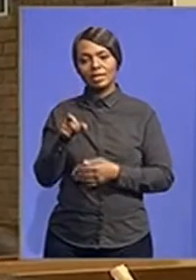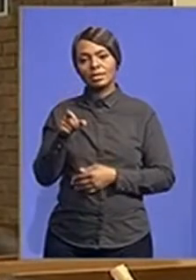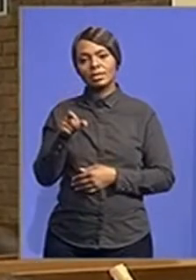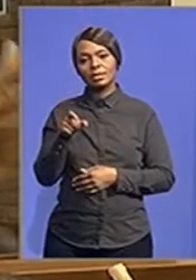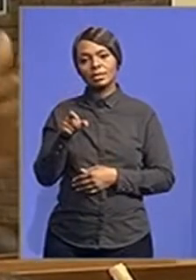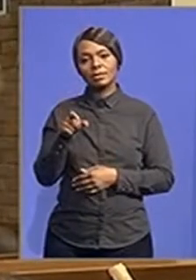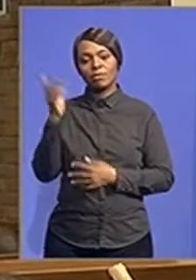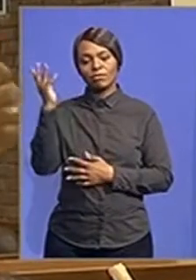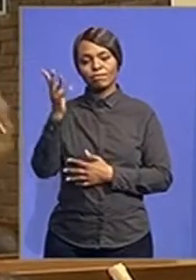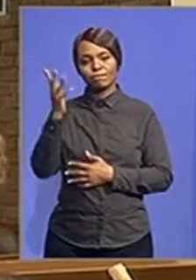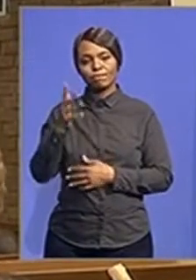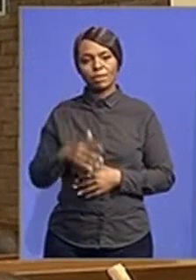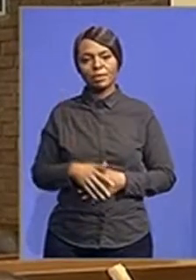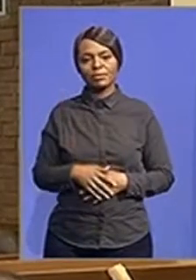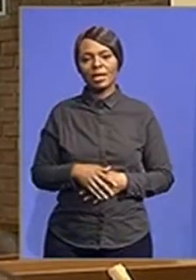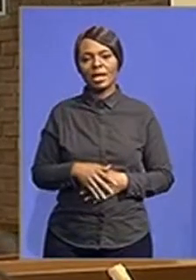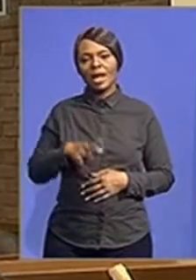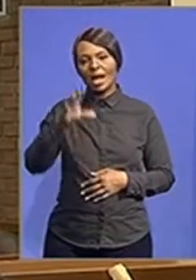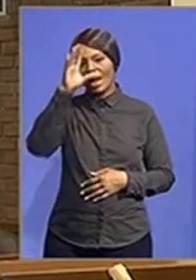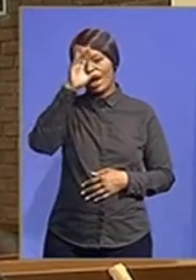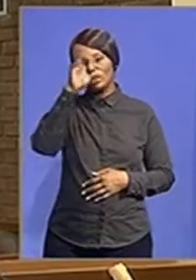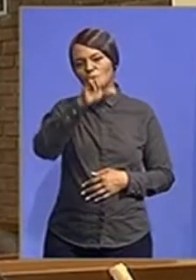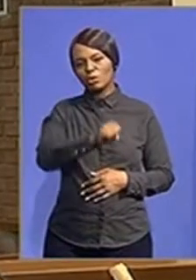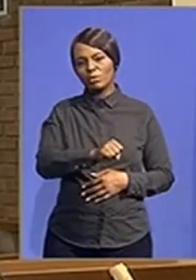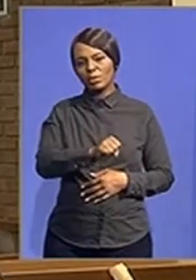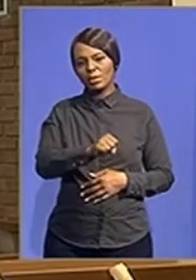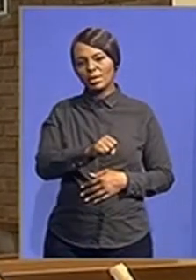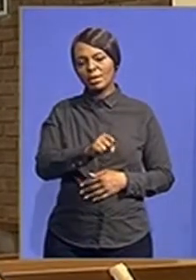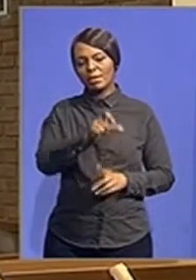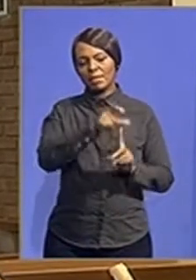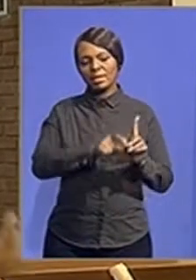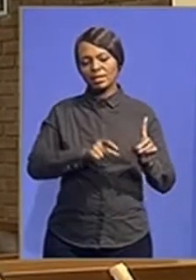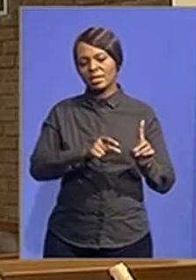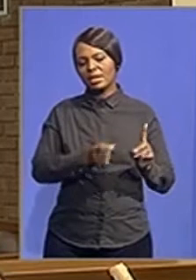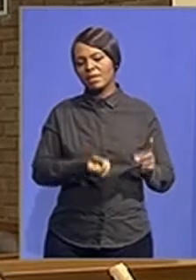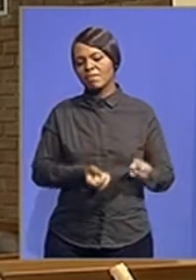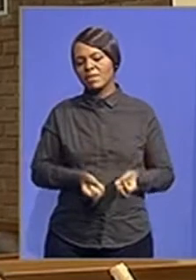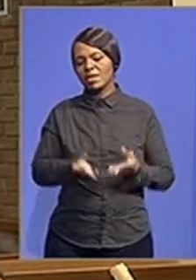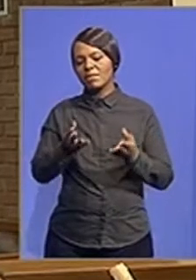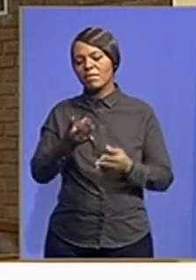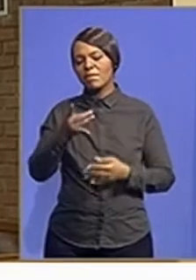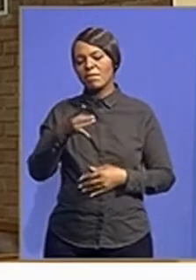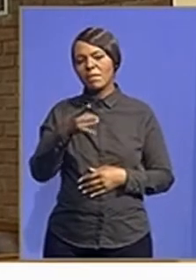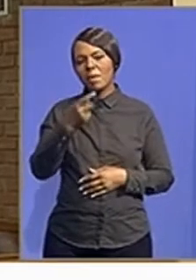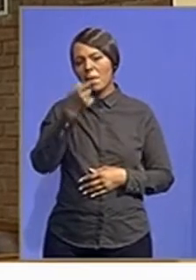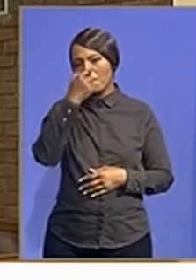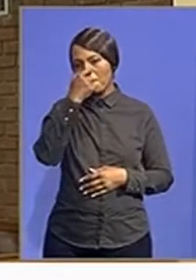to assume that somebody does not know how to feed a pig just because they have